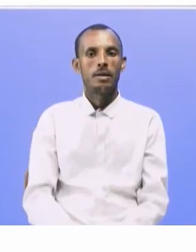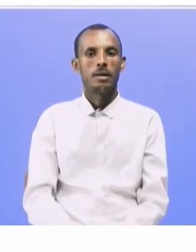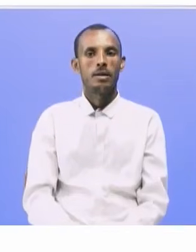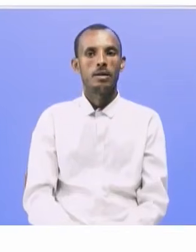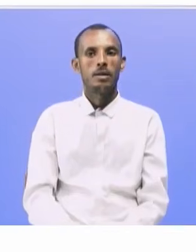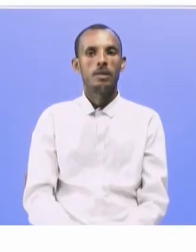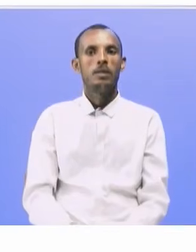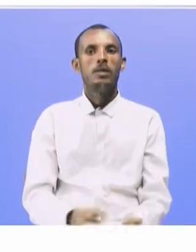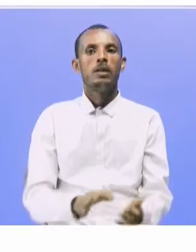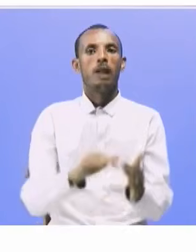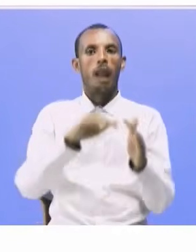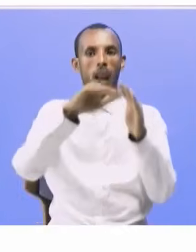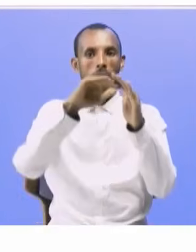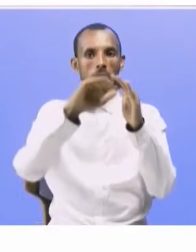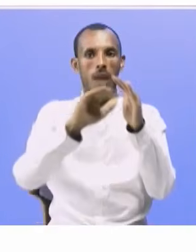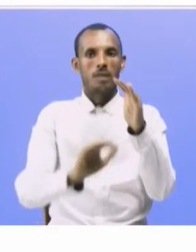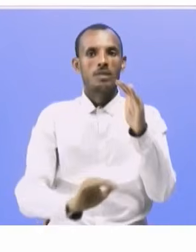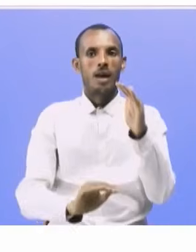less than